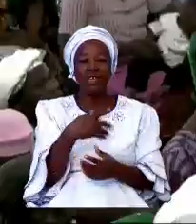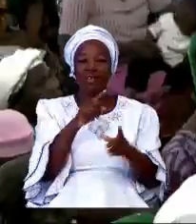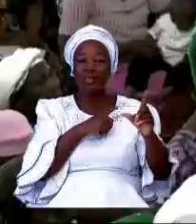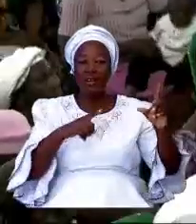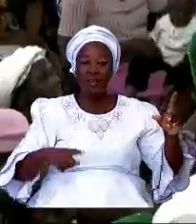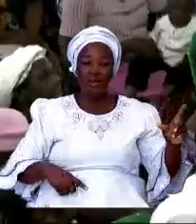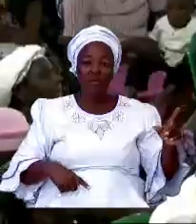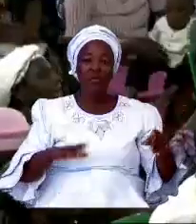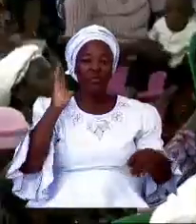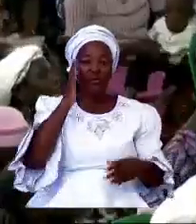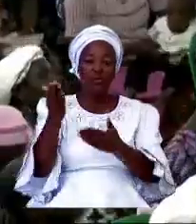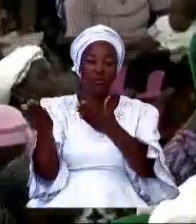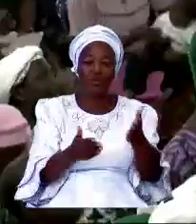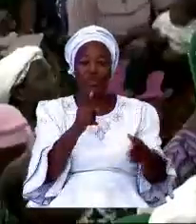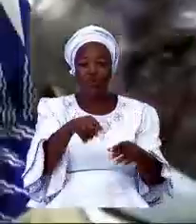Amen.